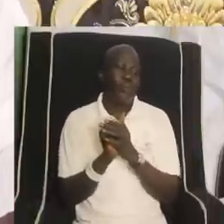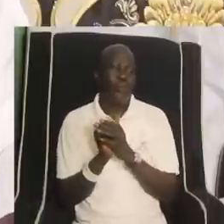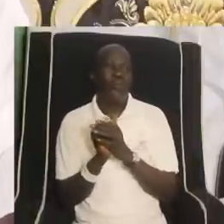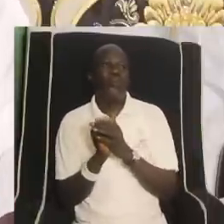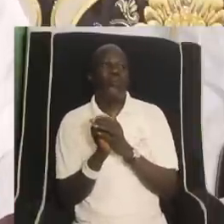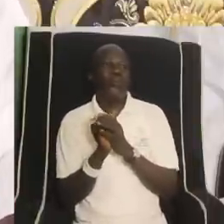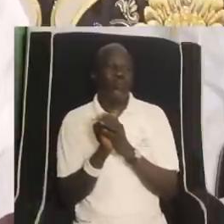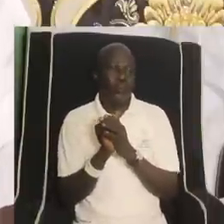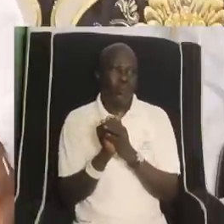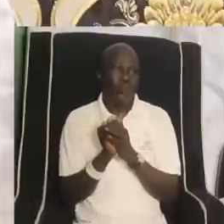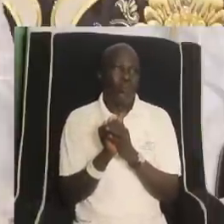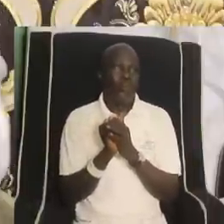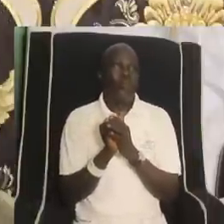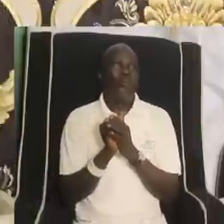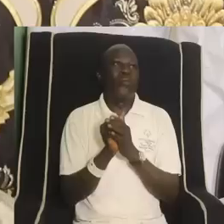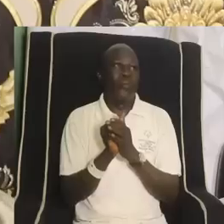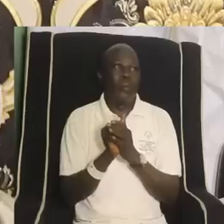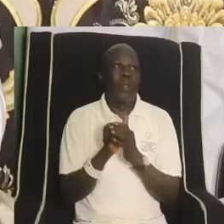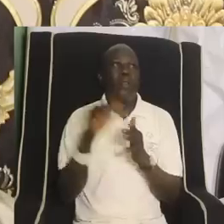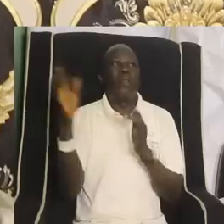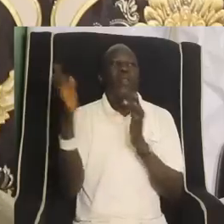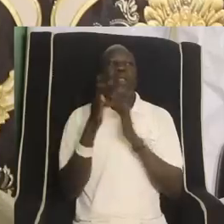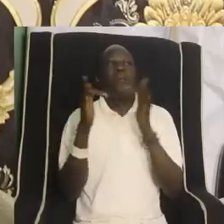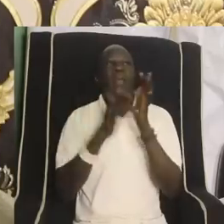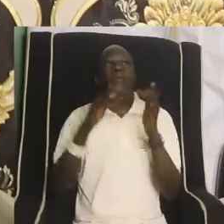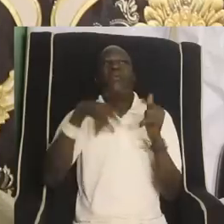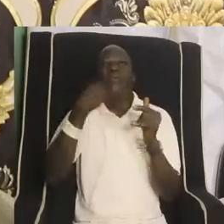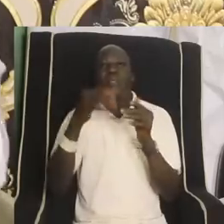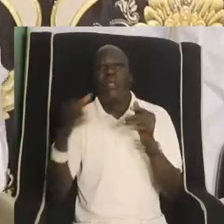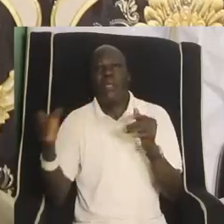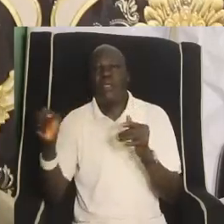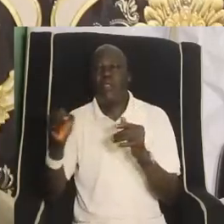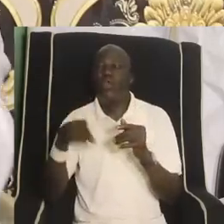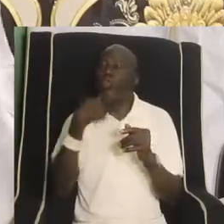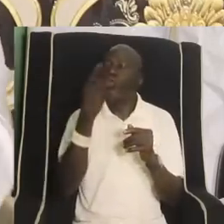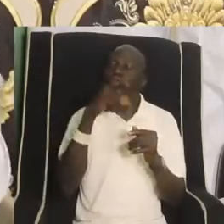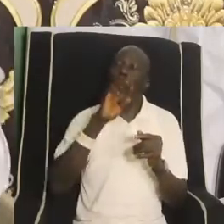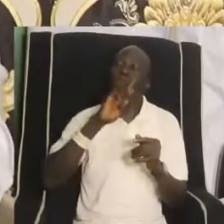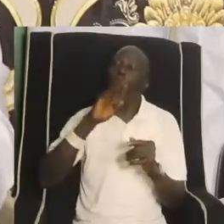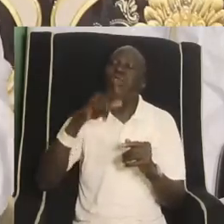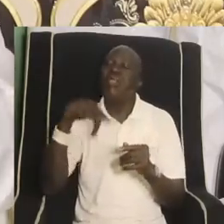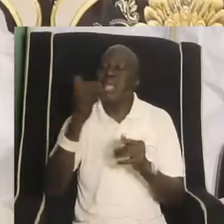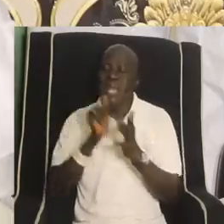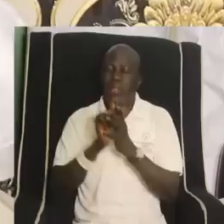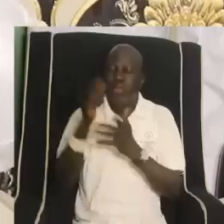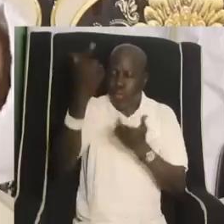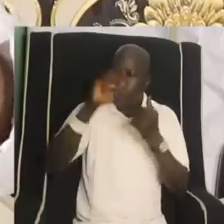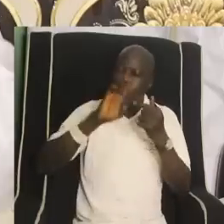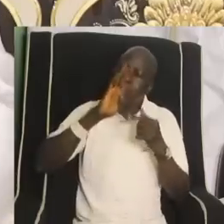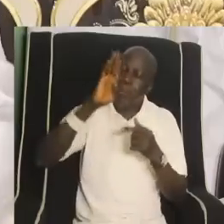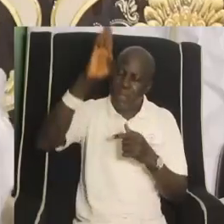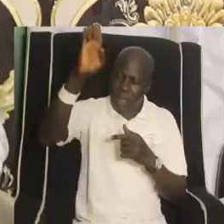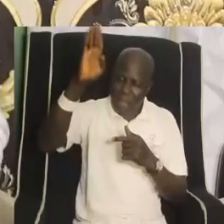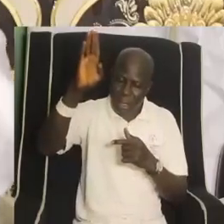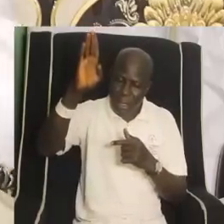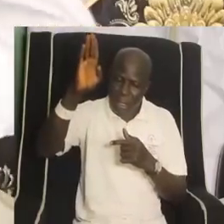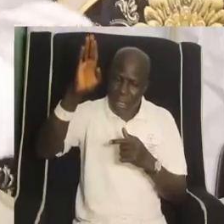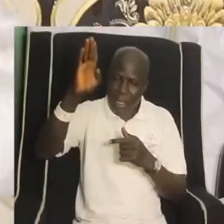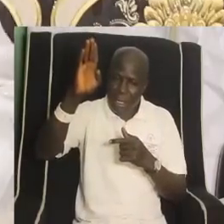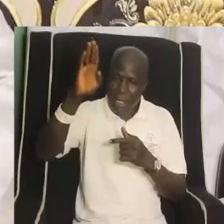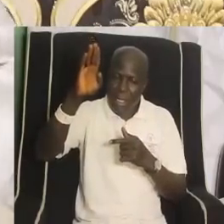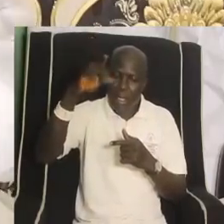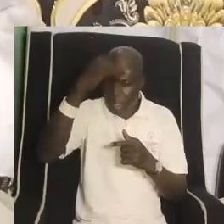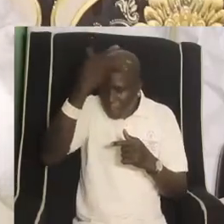re? When you are tired, you will lose your the Bible says. Can you dabi re? Who is that concerned? So, first of all, you are